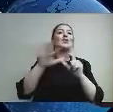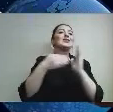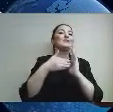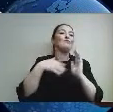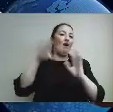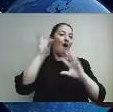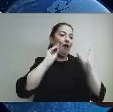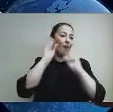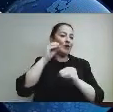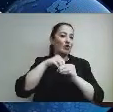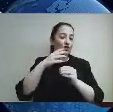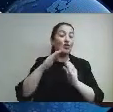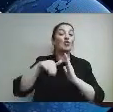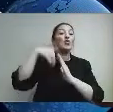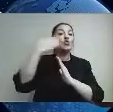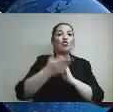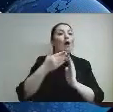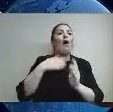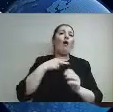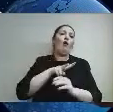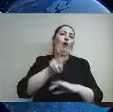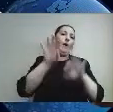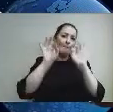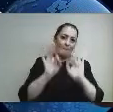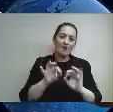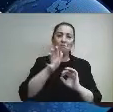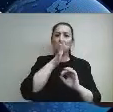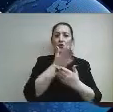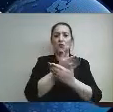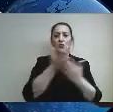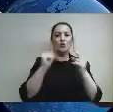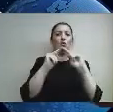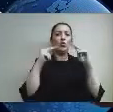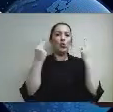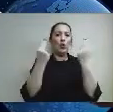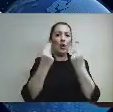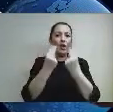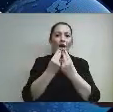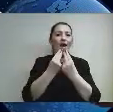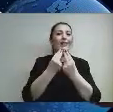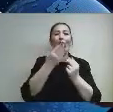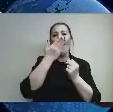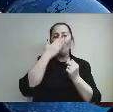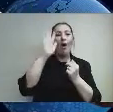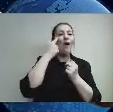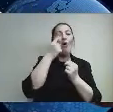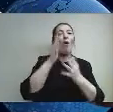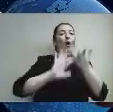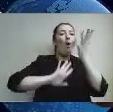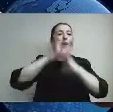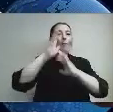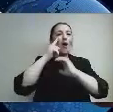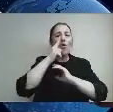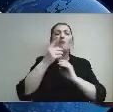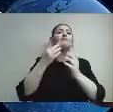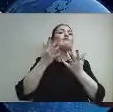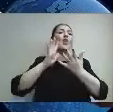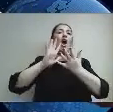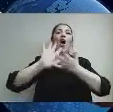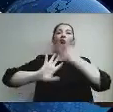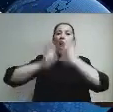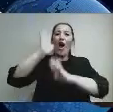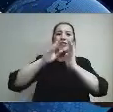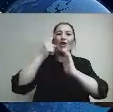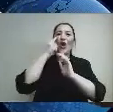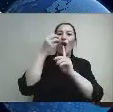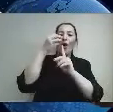when you look at the natural forest, you see that almost all of them are